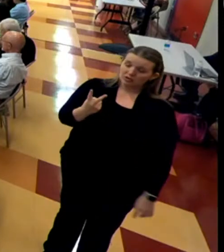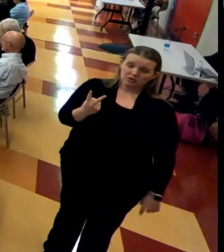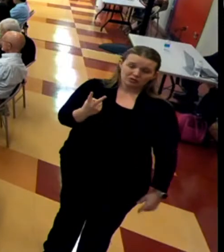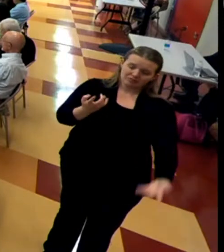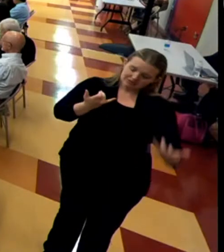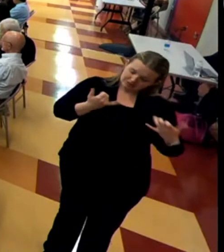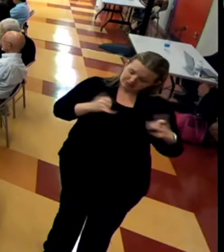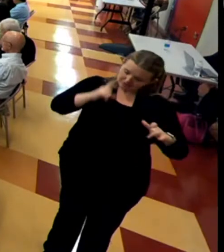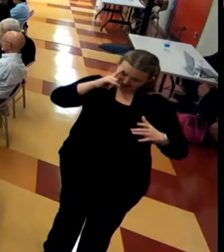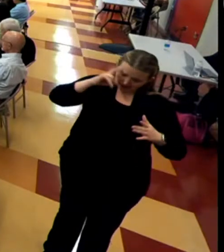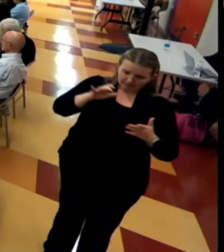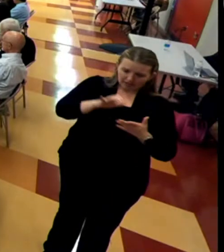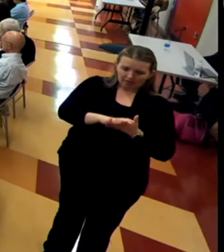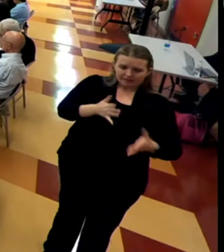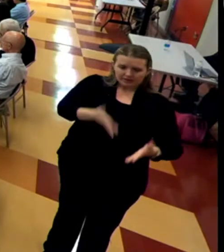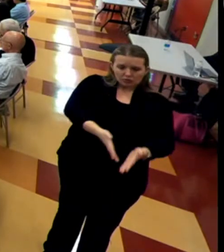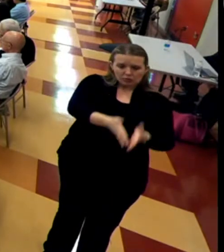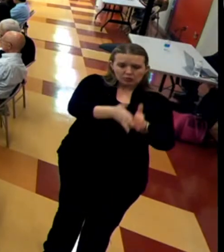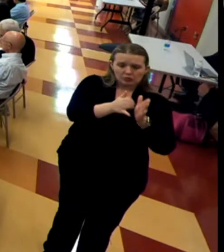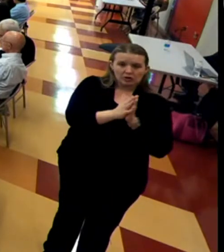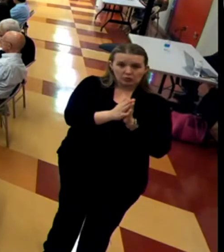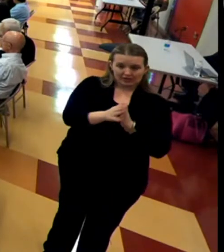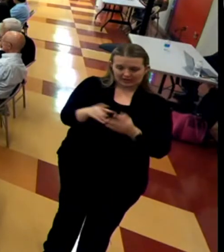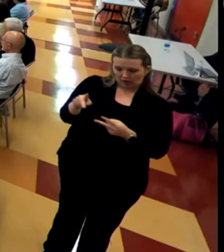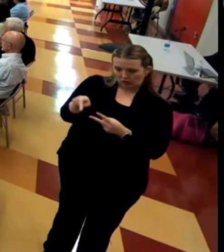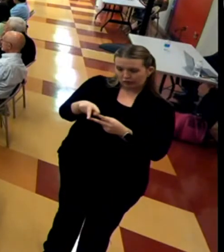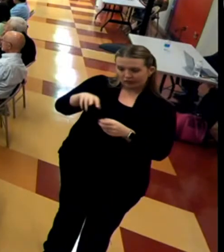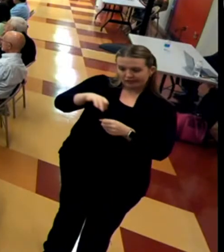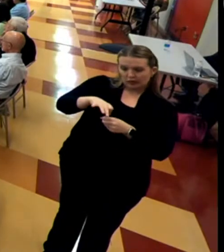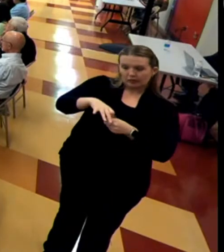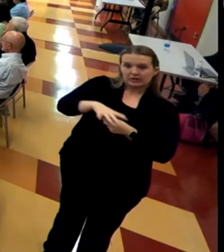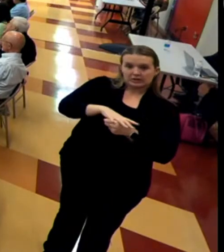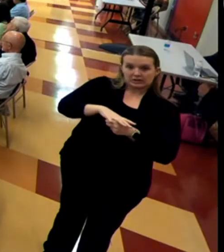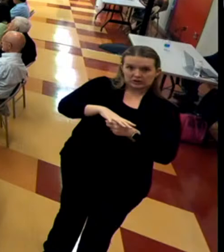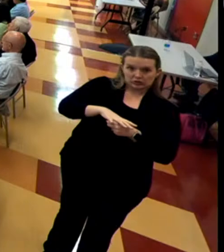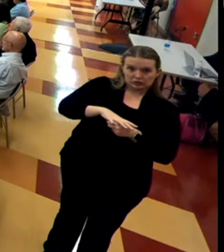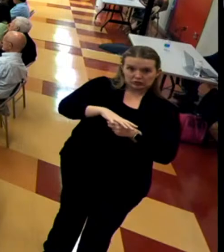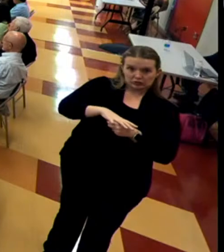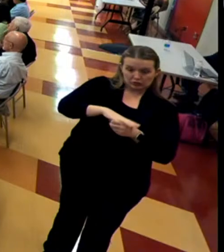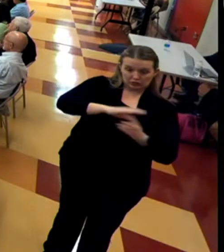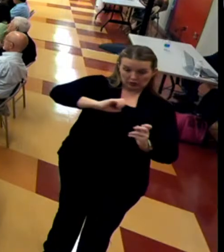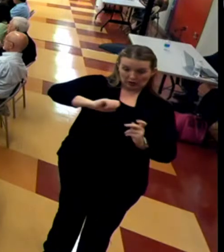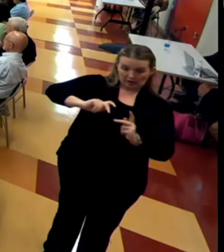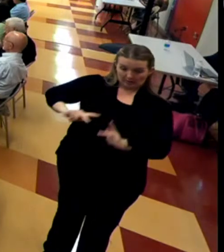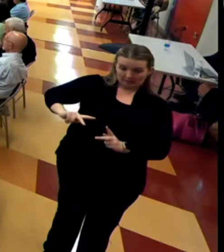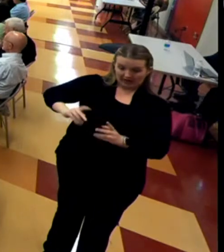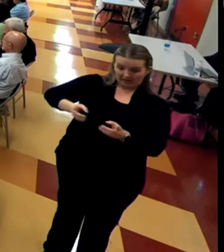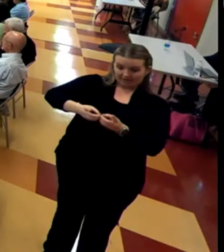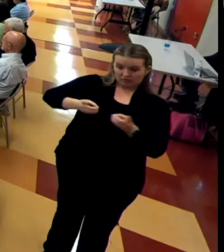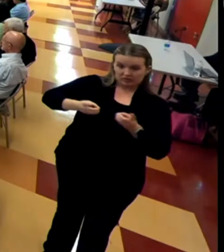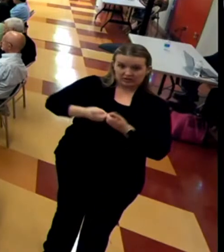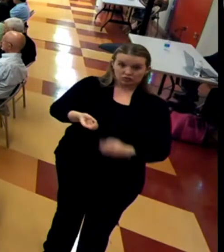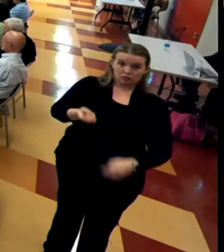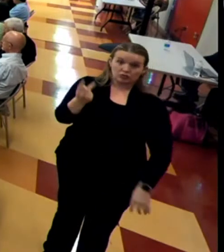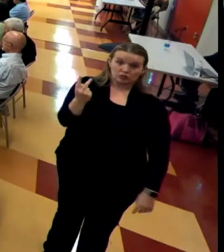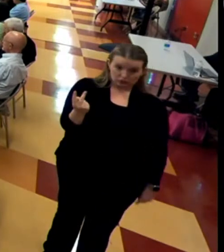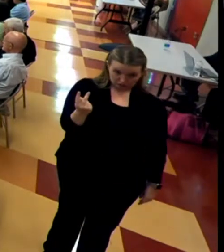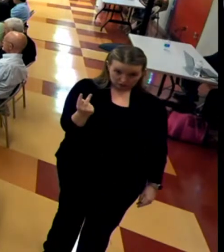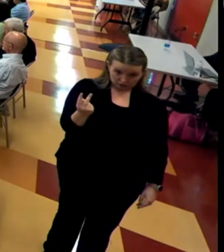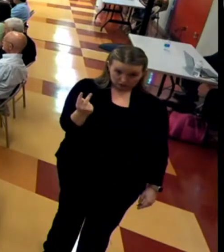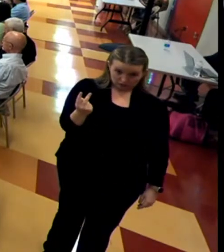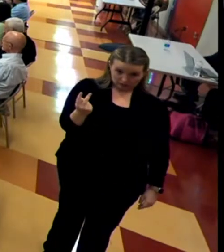strong in requesting that those two precincts go back into D2. Again,